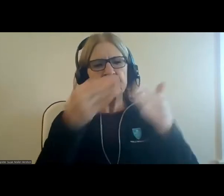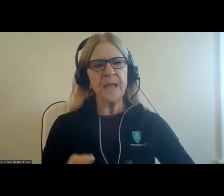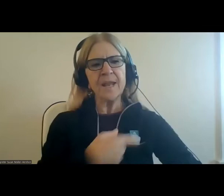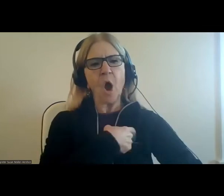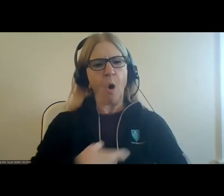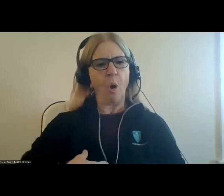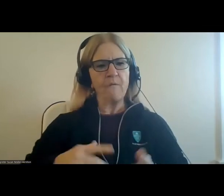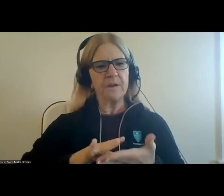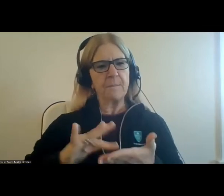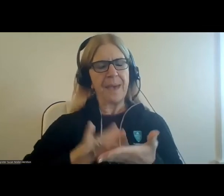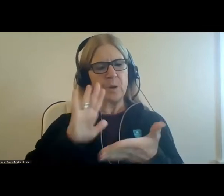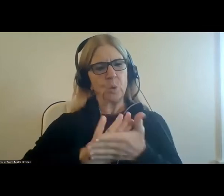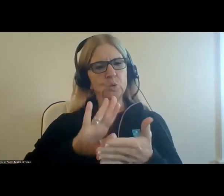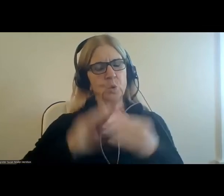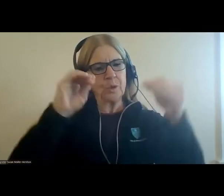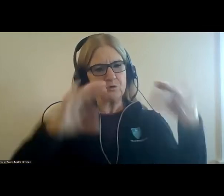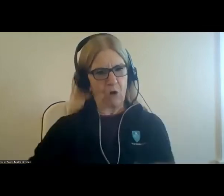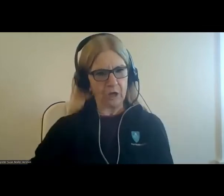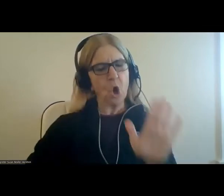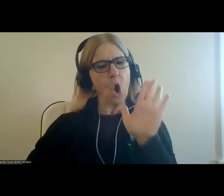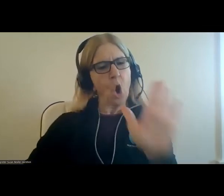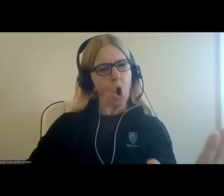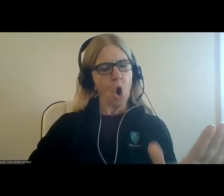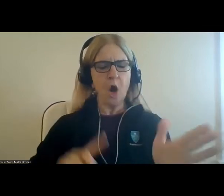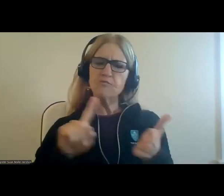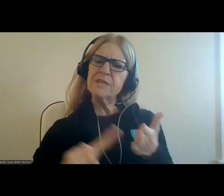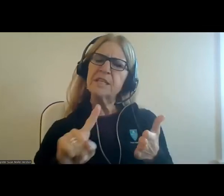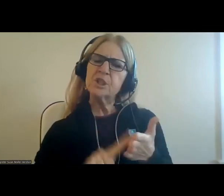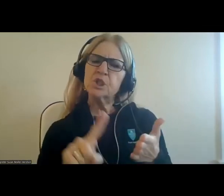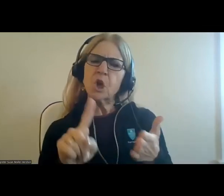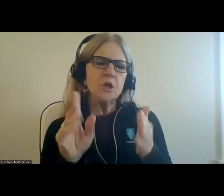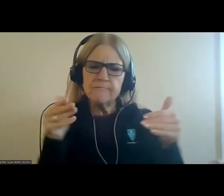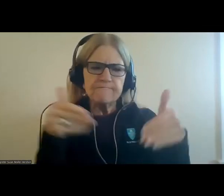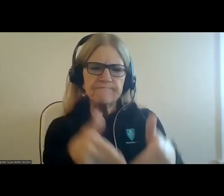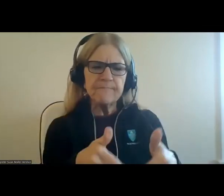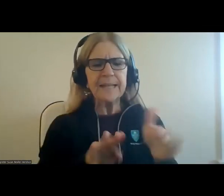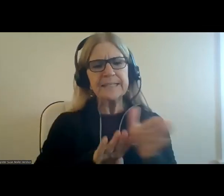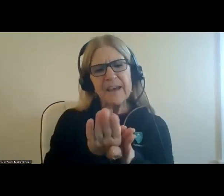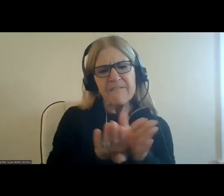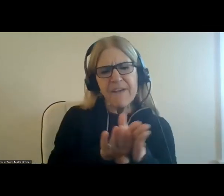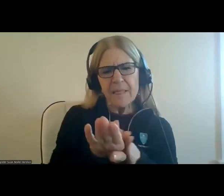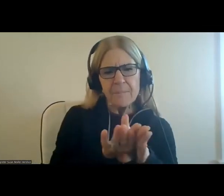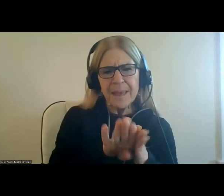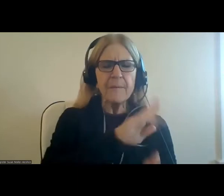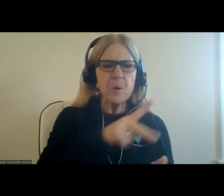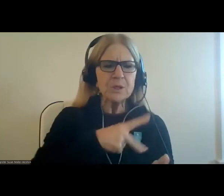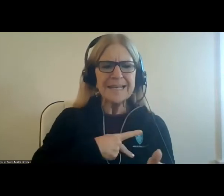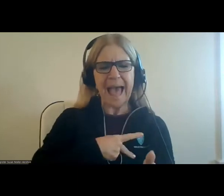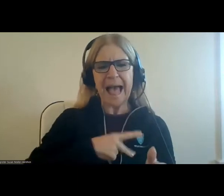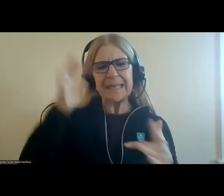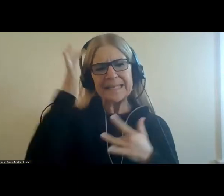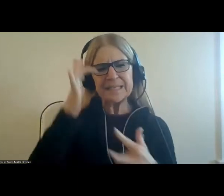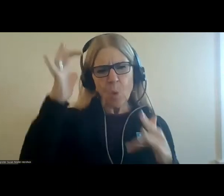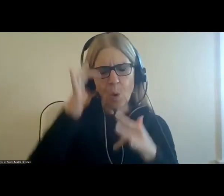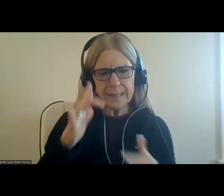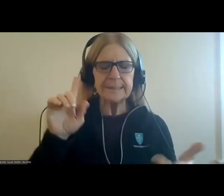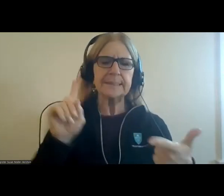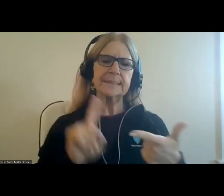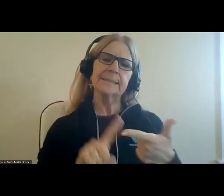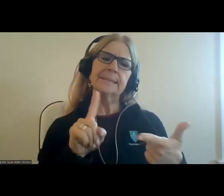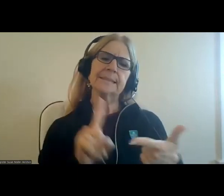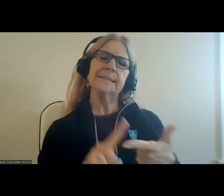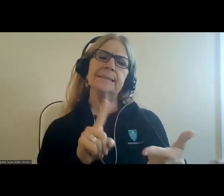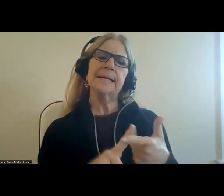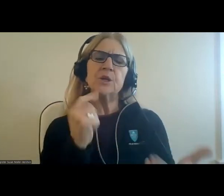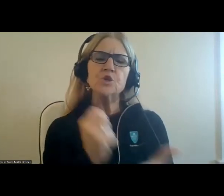instructor. Her research interests include the development and course of personality disorders, characterization and